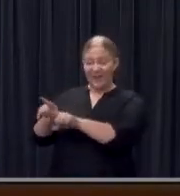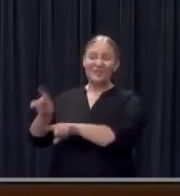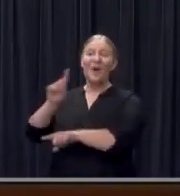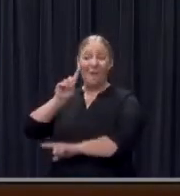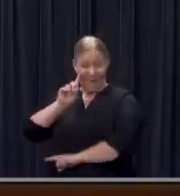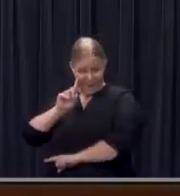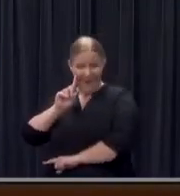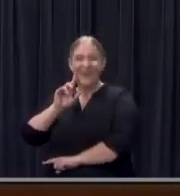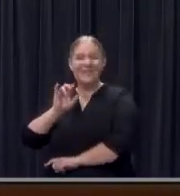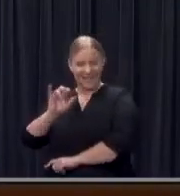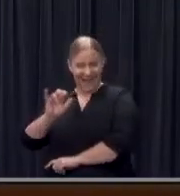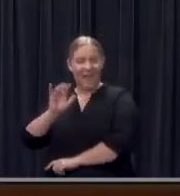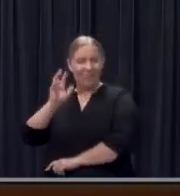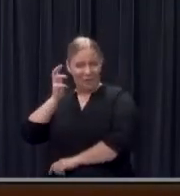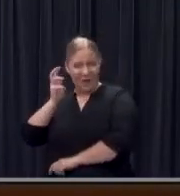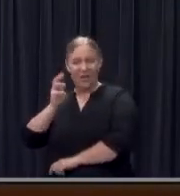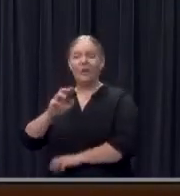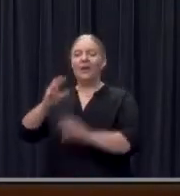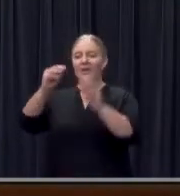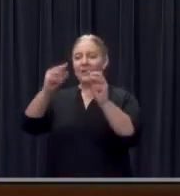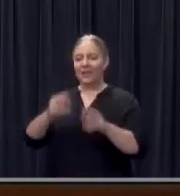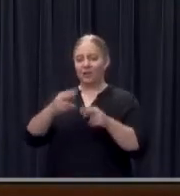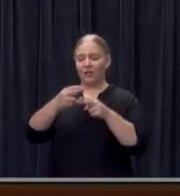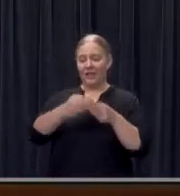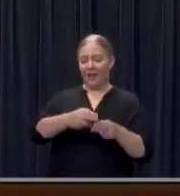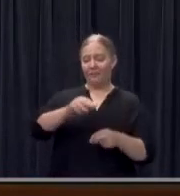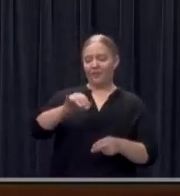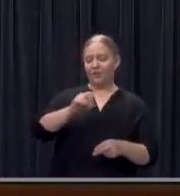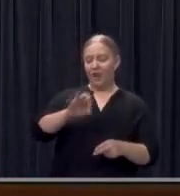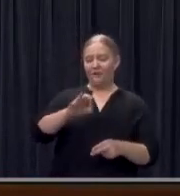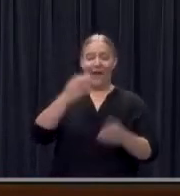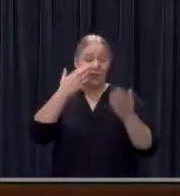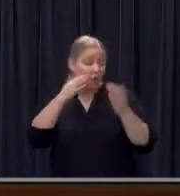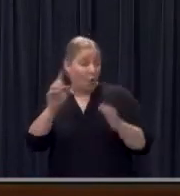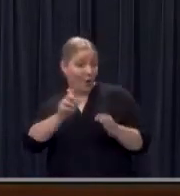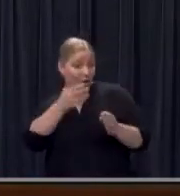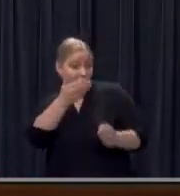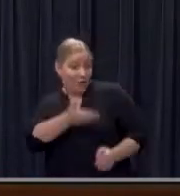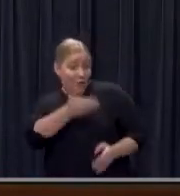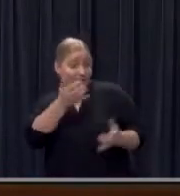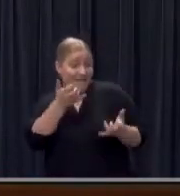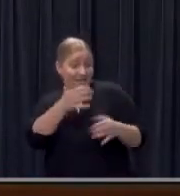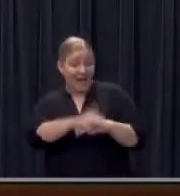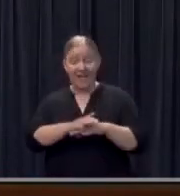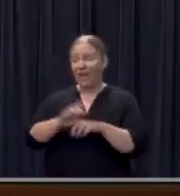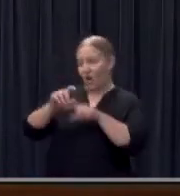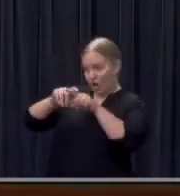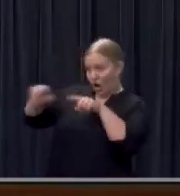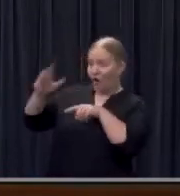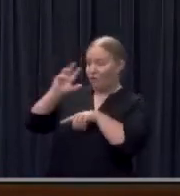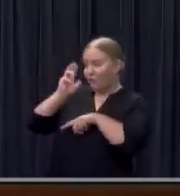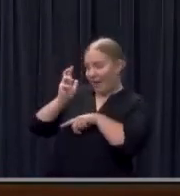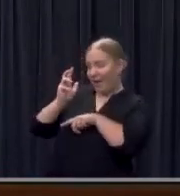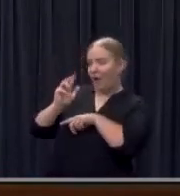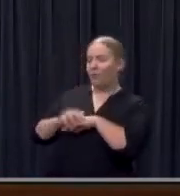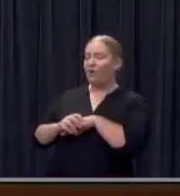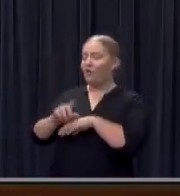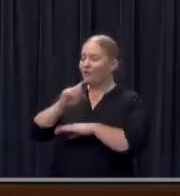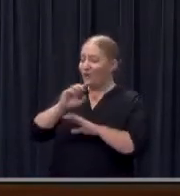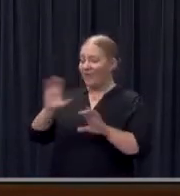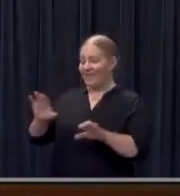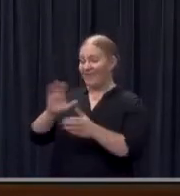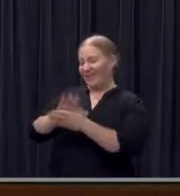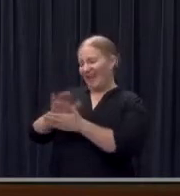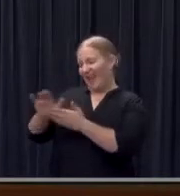heard that, and one of our teachers named Jeff, I don't know where you are tonight, but called in on the radio show and really did a